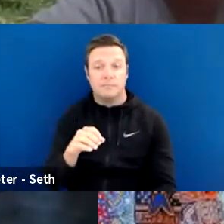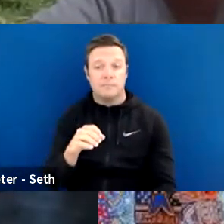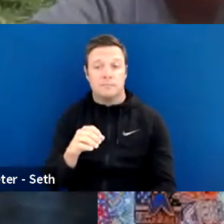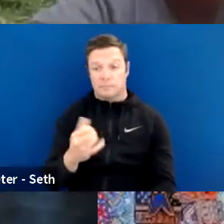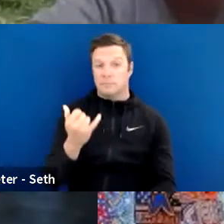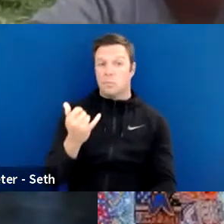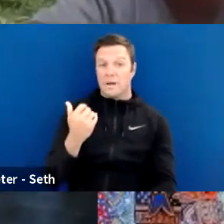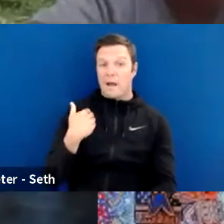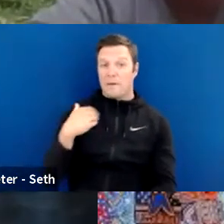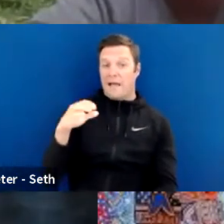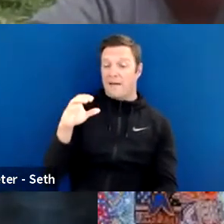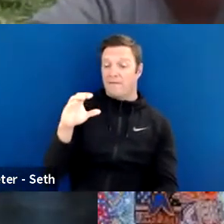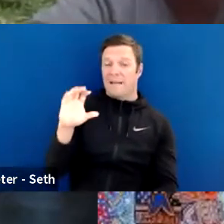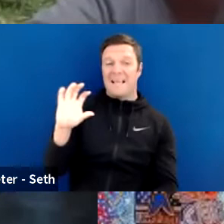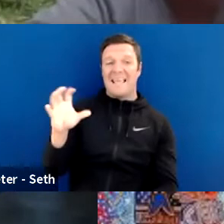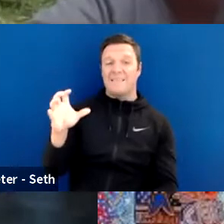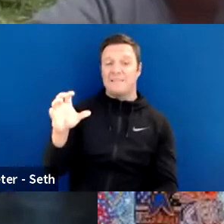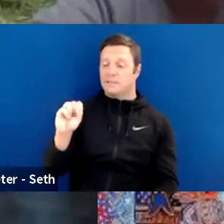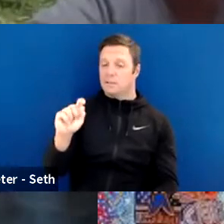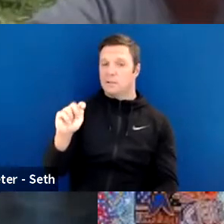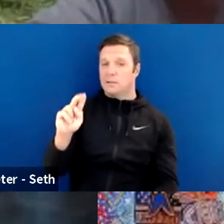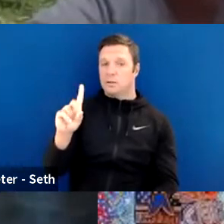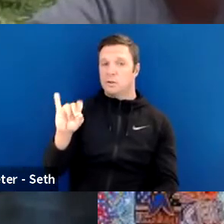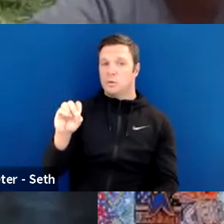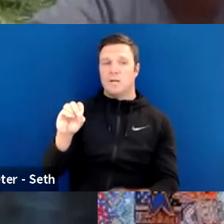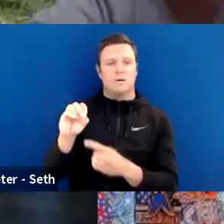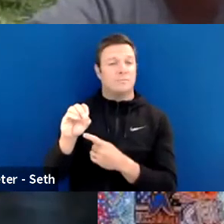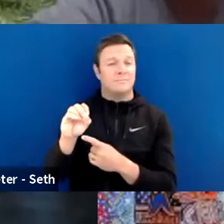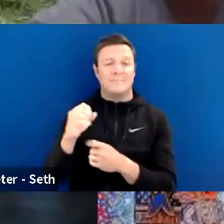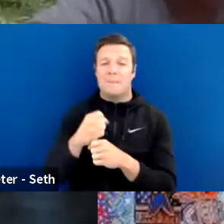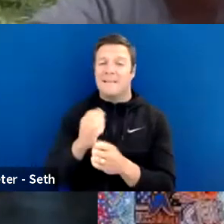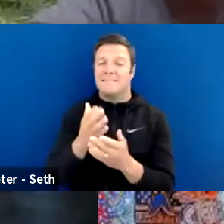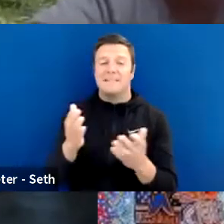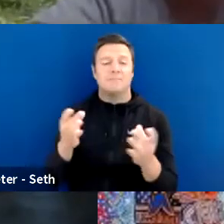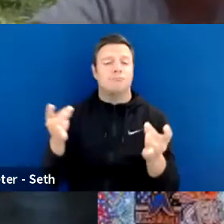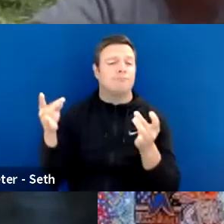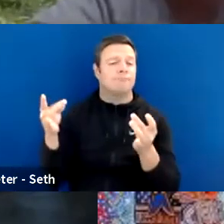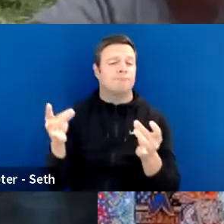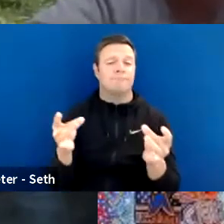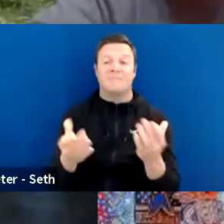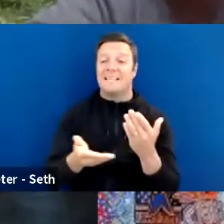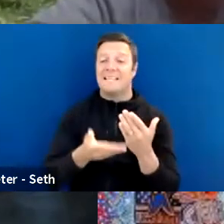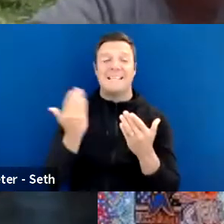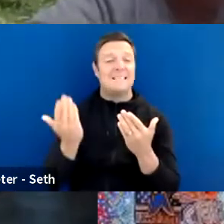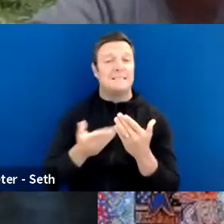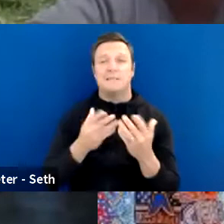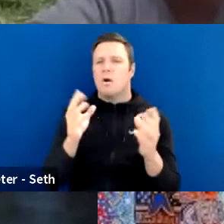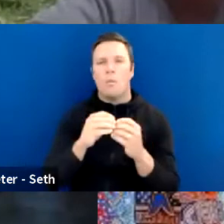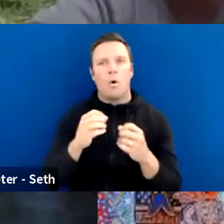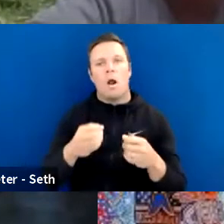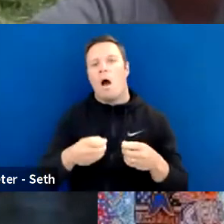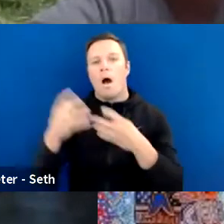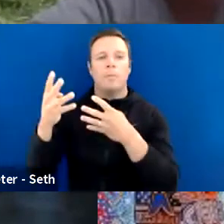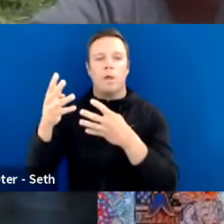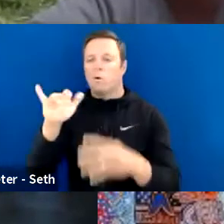have Canvas Studio, which makes it so easy. Not the upload to YouTube and go through the